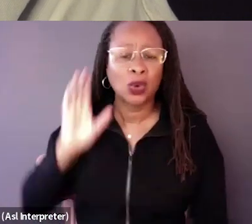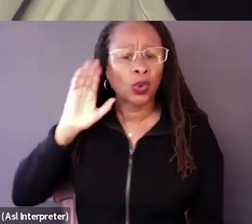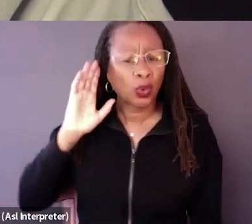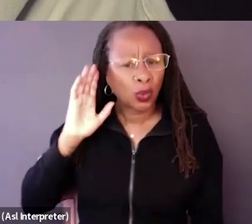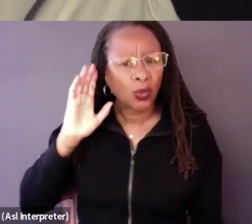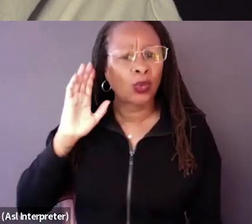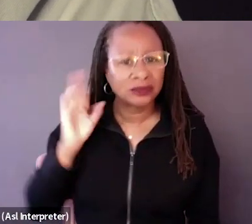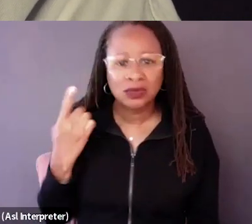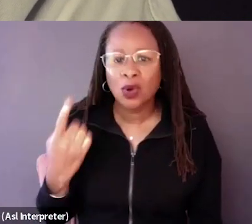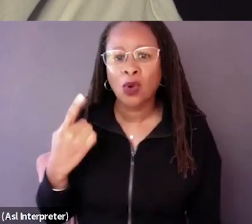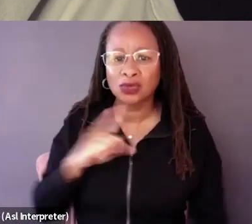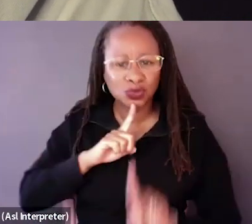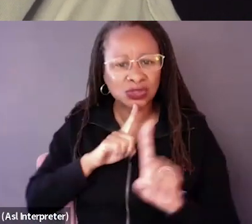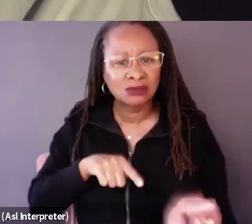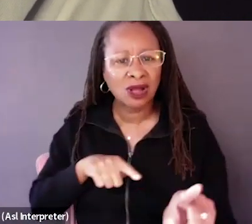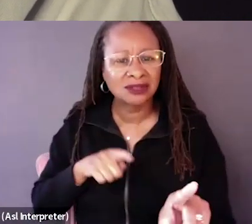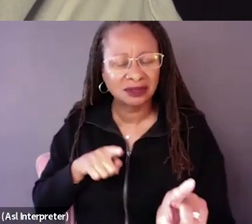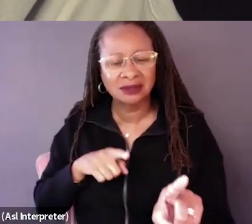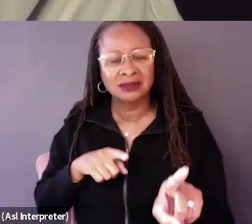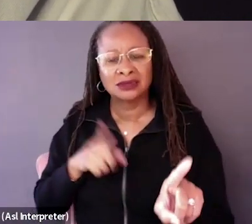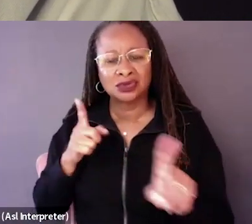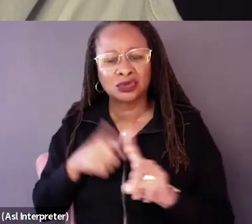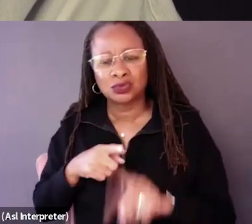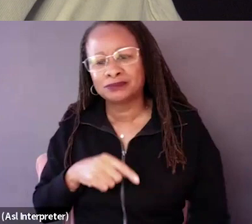would always respond to